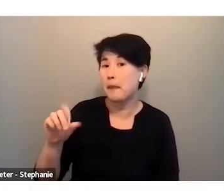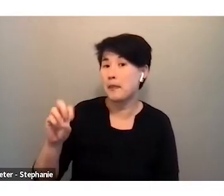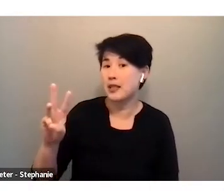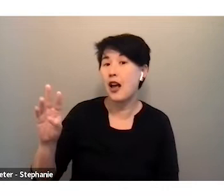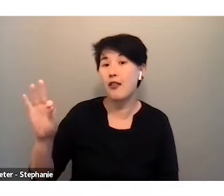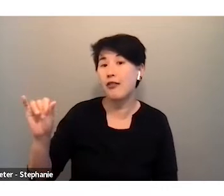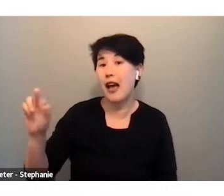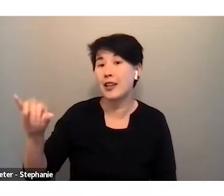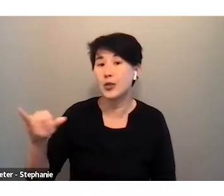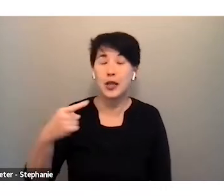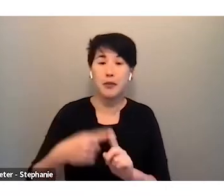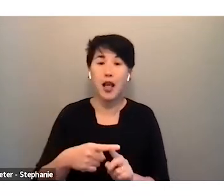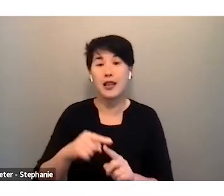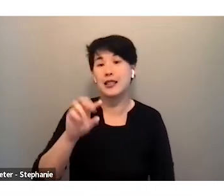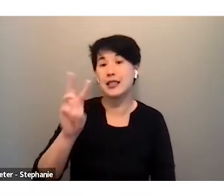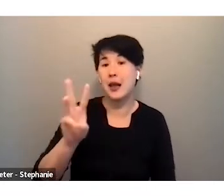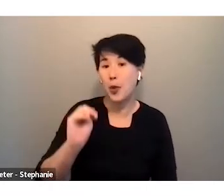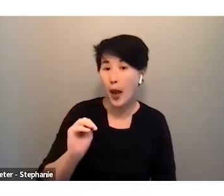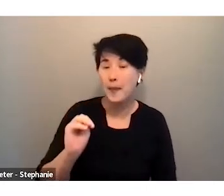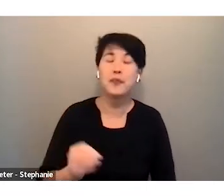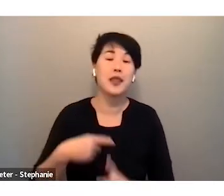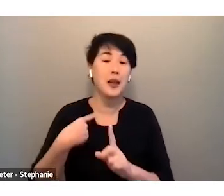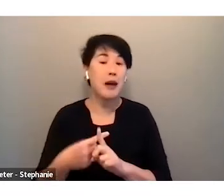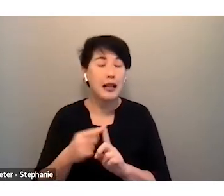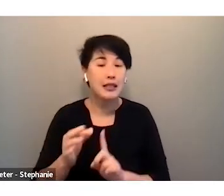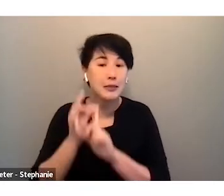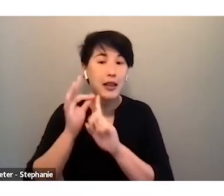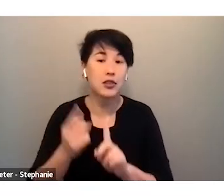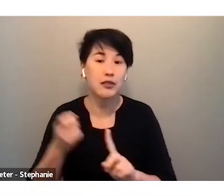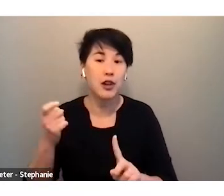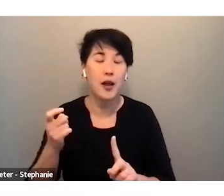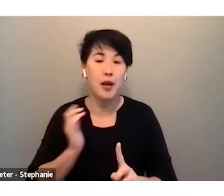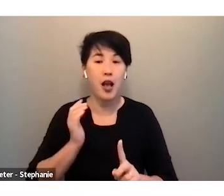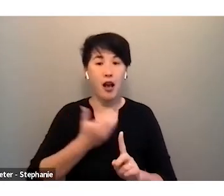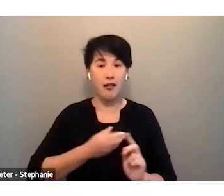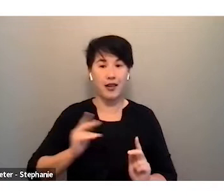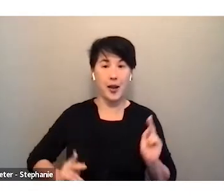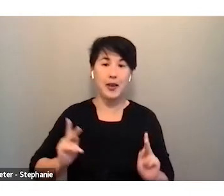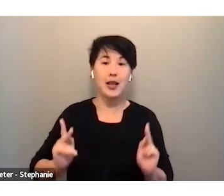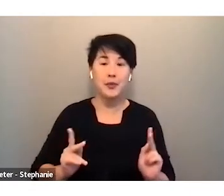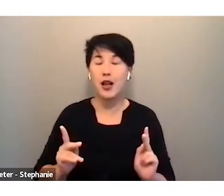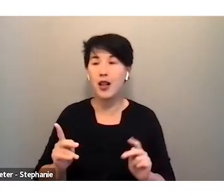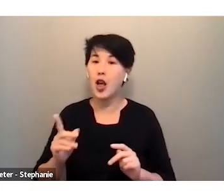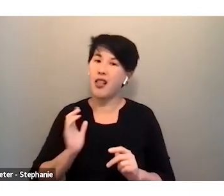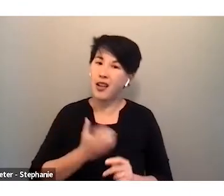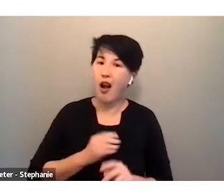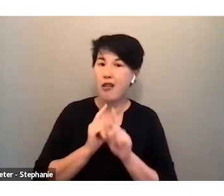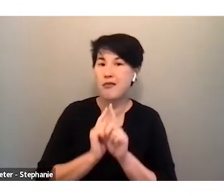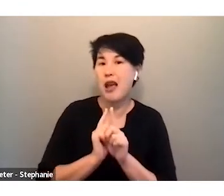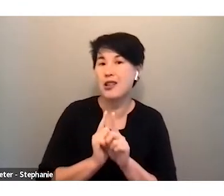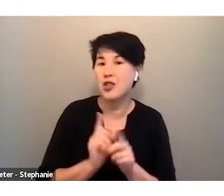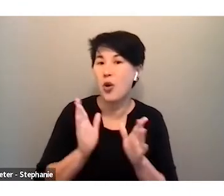WM for all the help they have, and then especially from our folks that were our mentors.